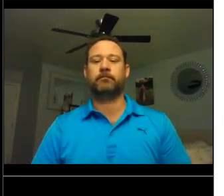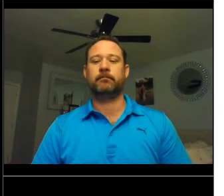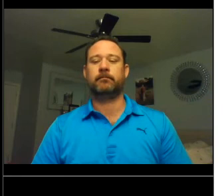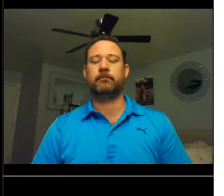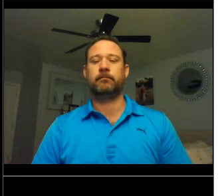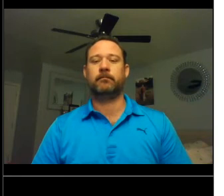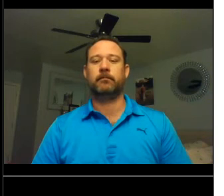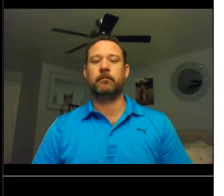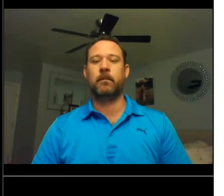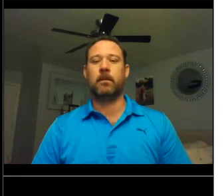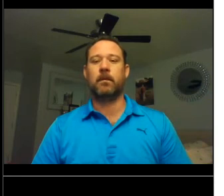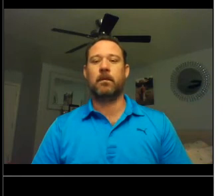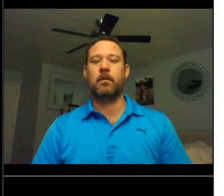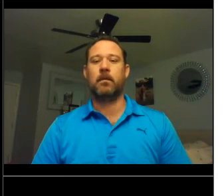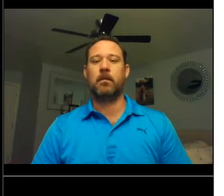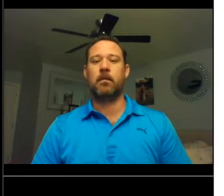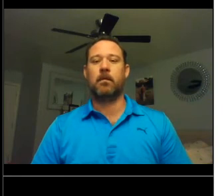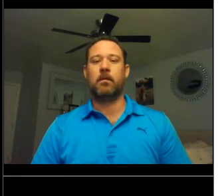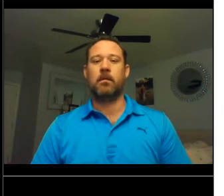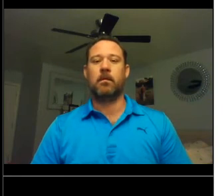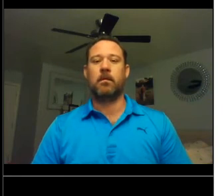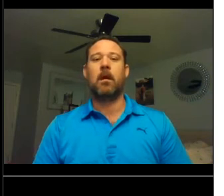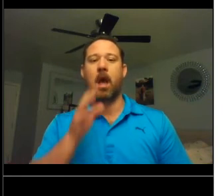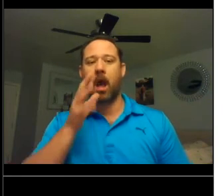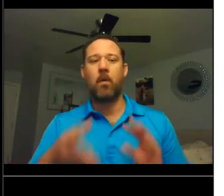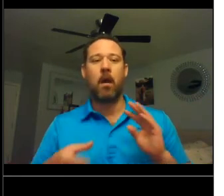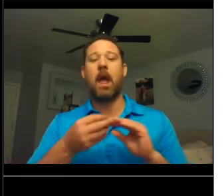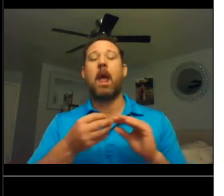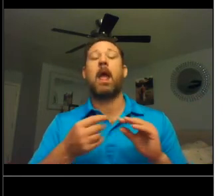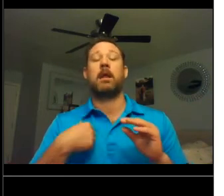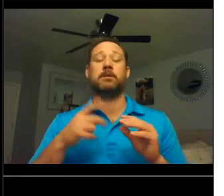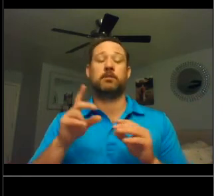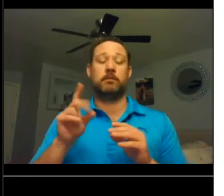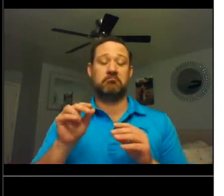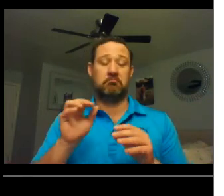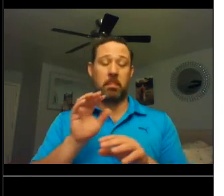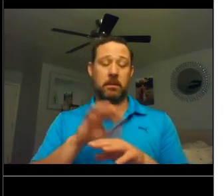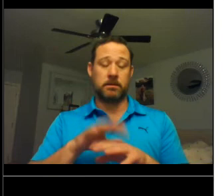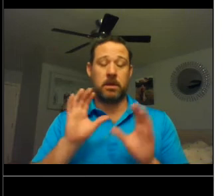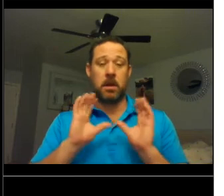I will add to that, as we get this committee going,